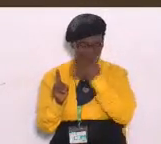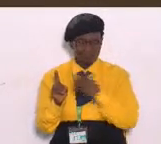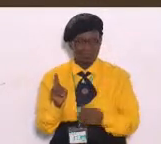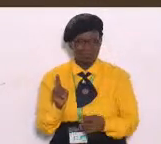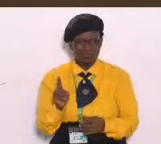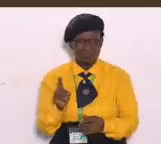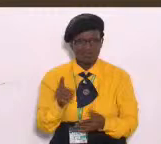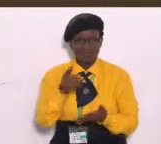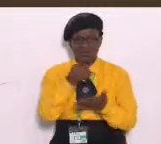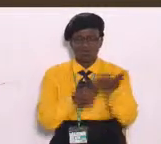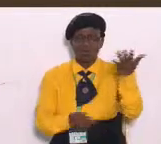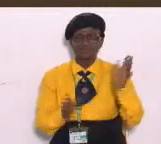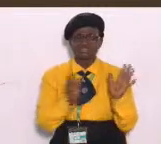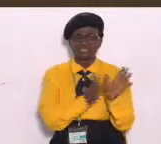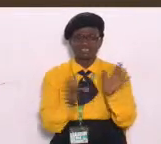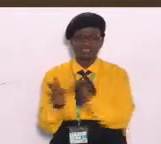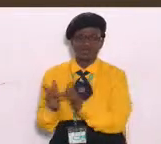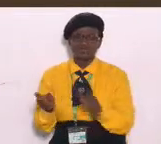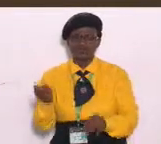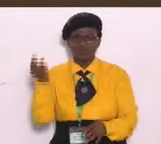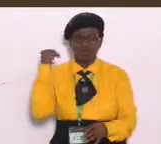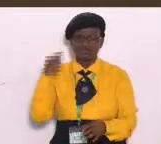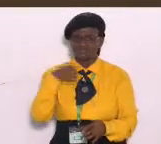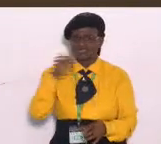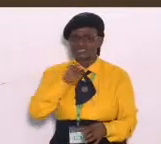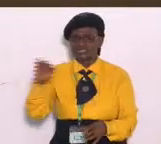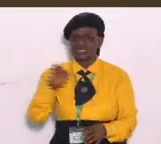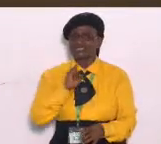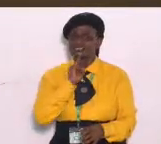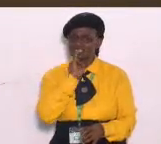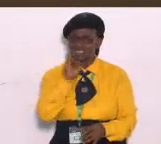What Jesus was saying is,